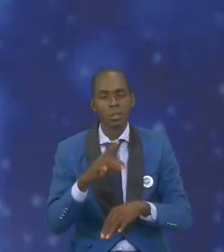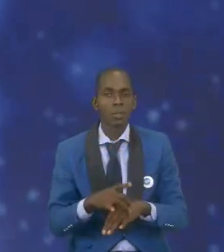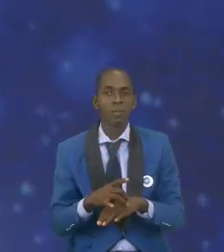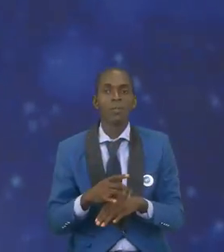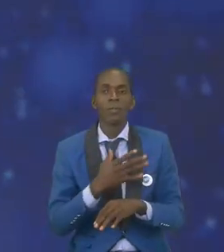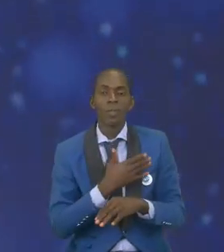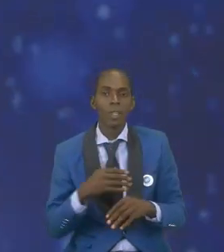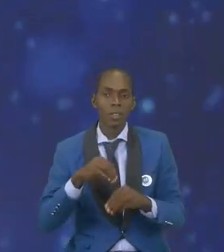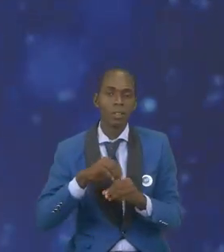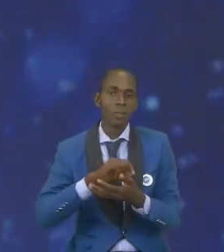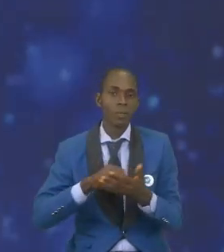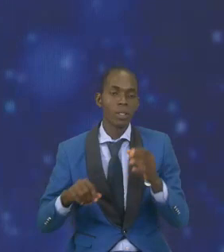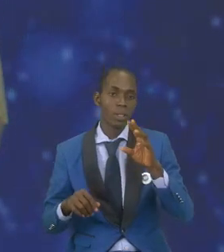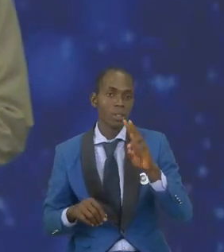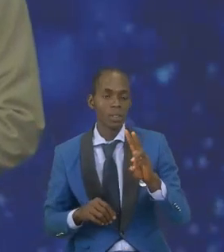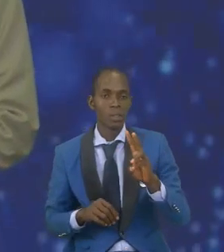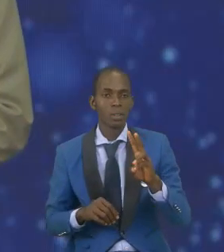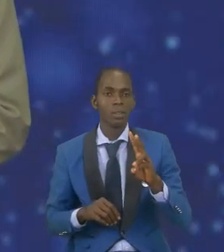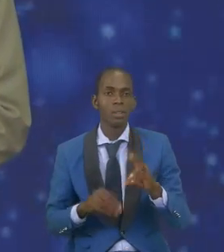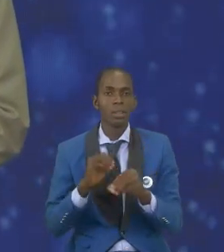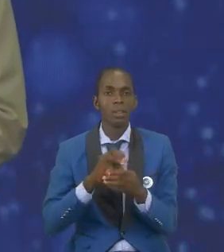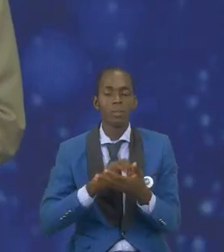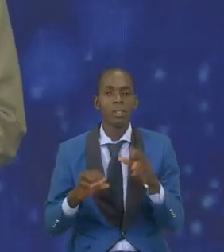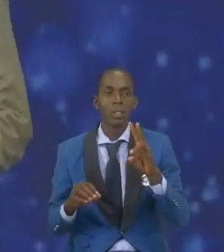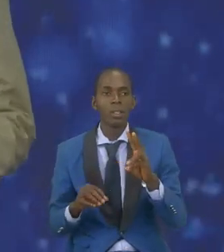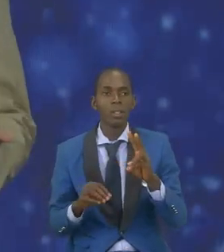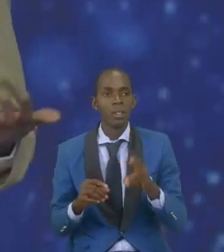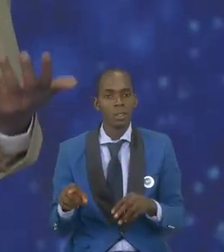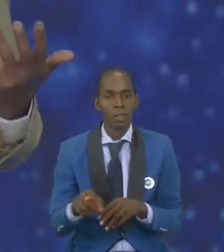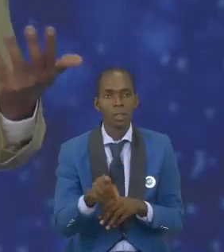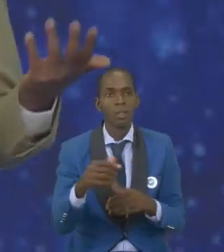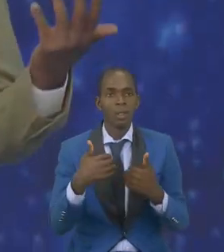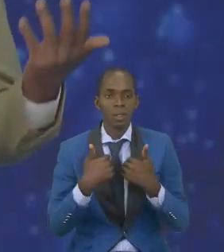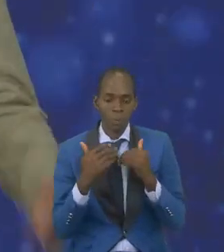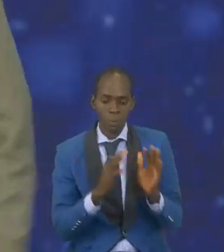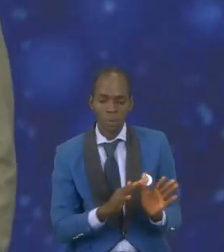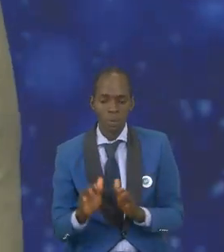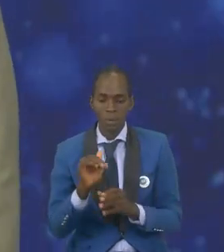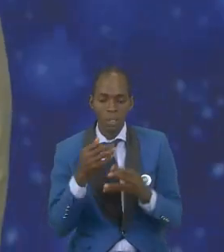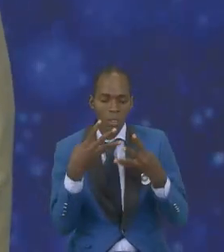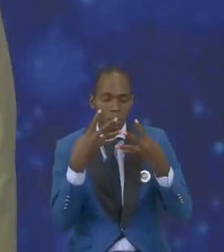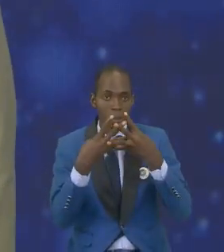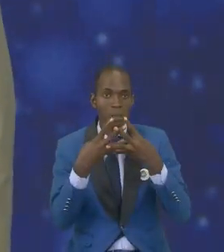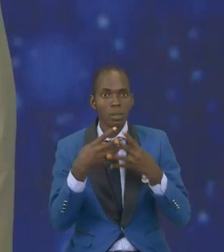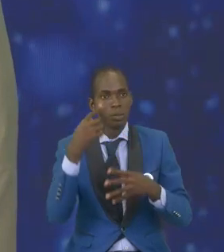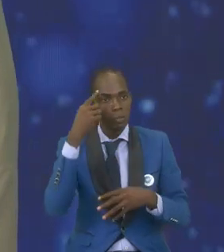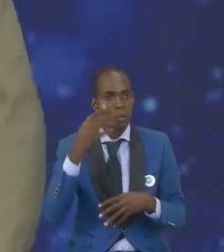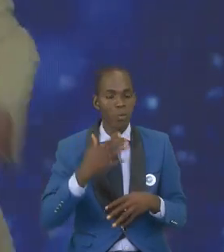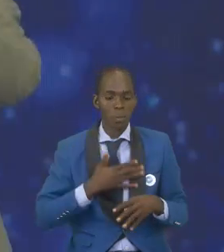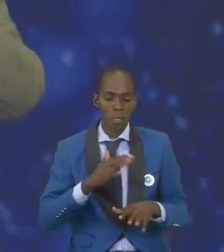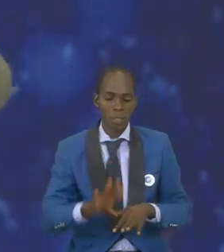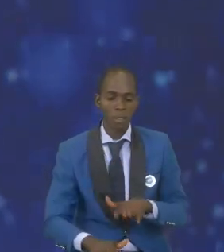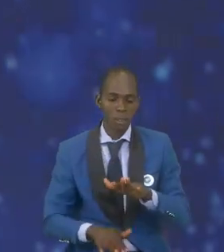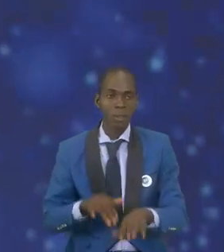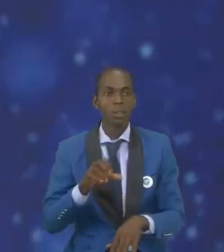then in verse 6, it says, they have prepared a net for my steps.